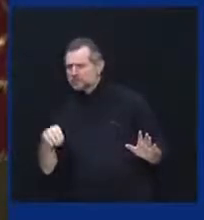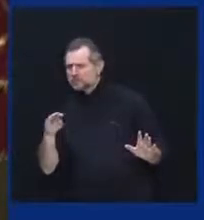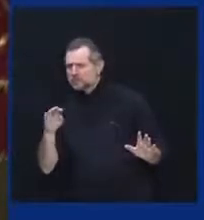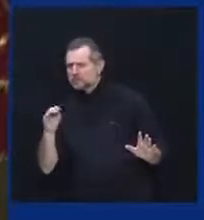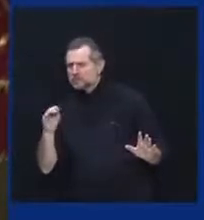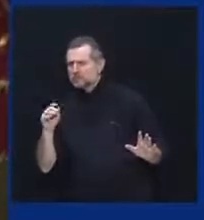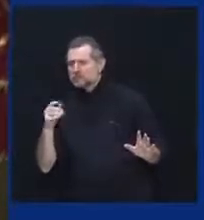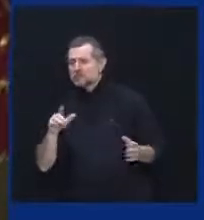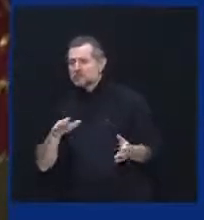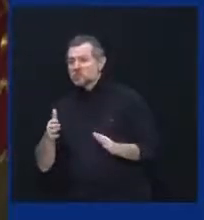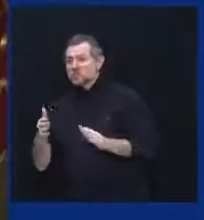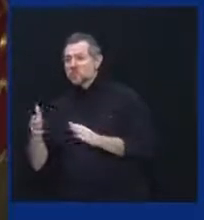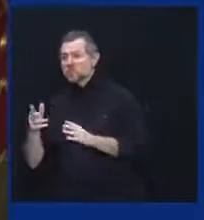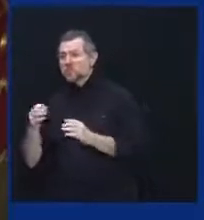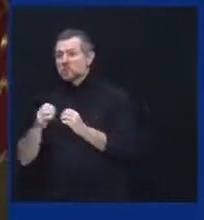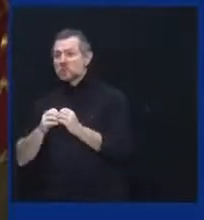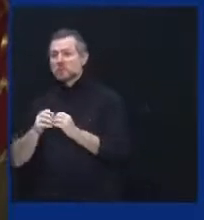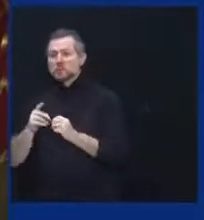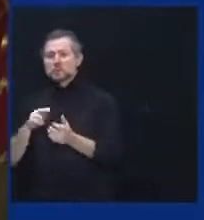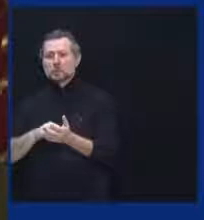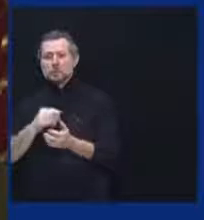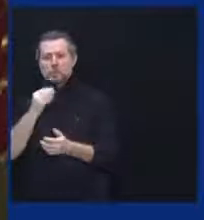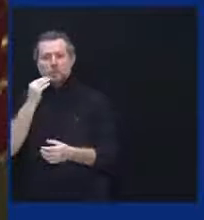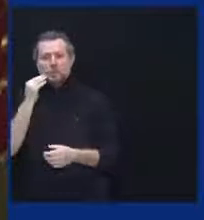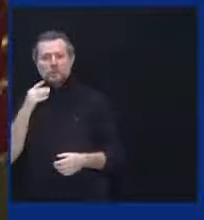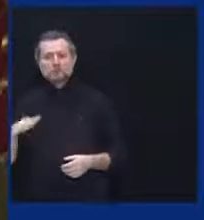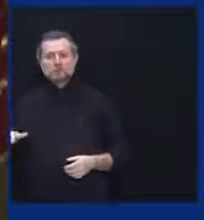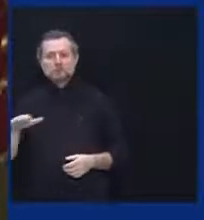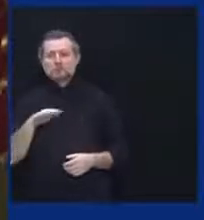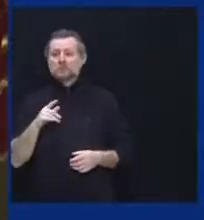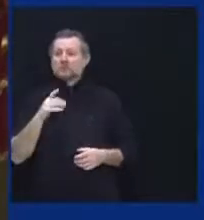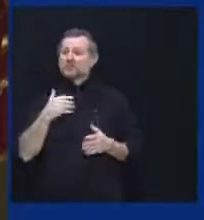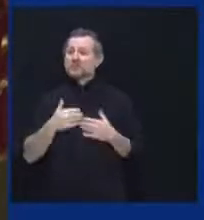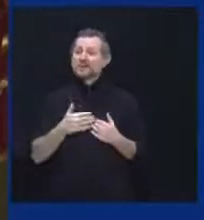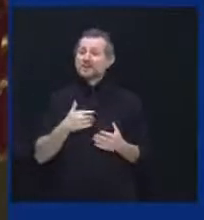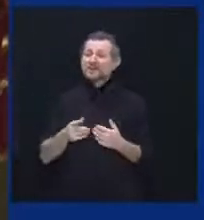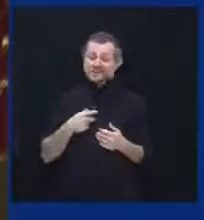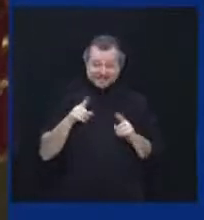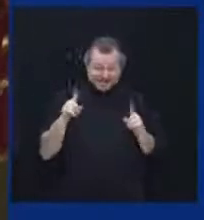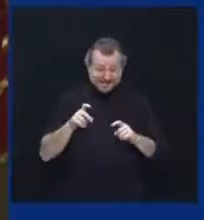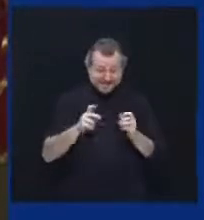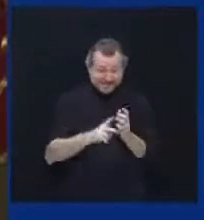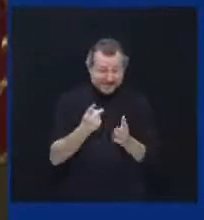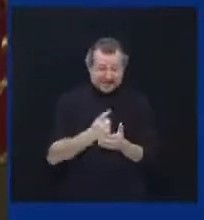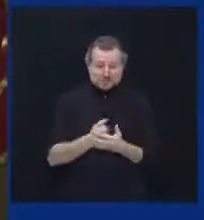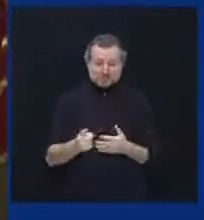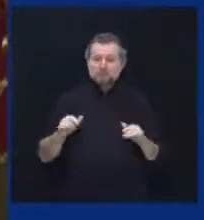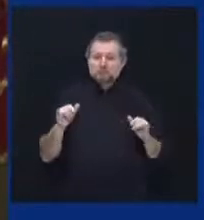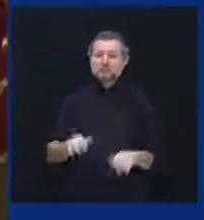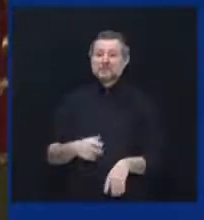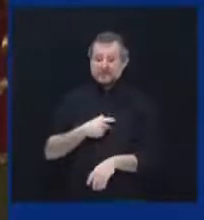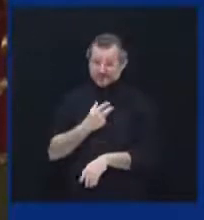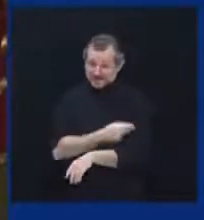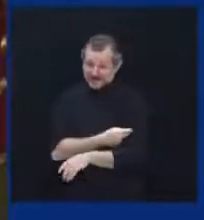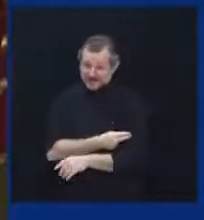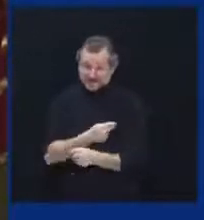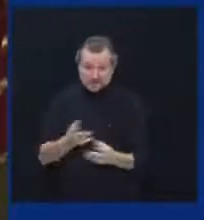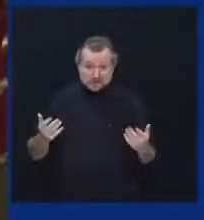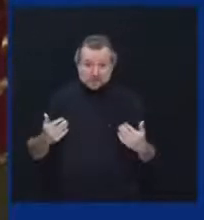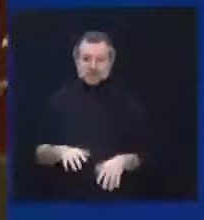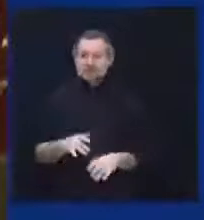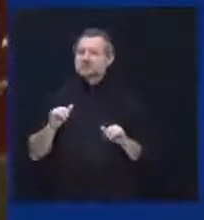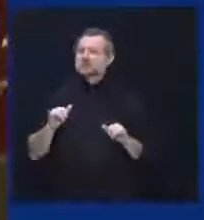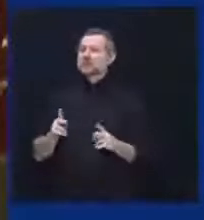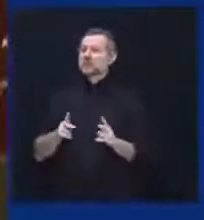death number still come from nursing homes, despite twice weekly testing, despite the vaccines that's going on right now. Those numbers